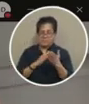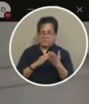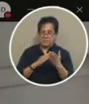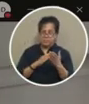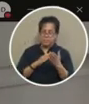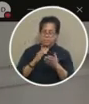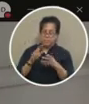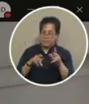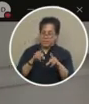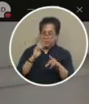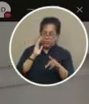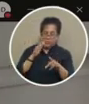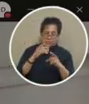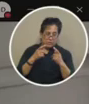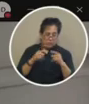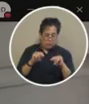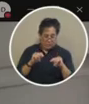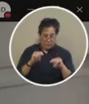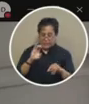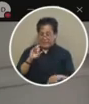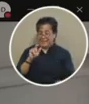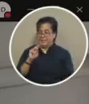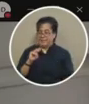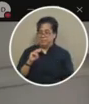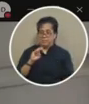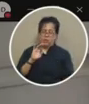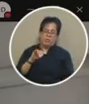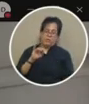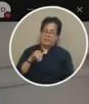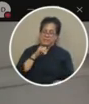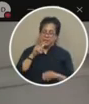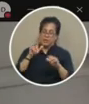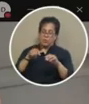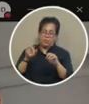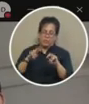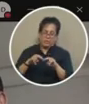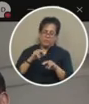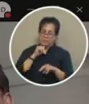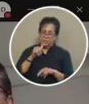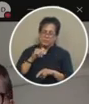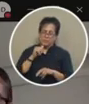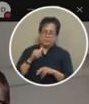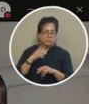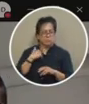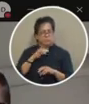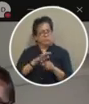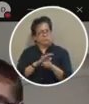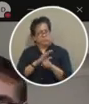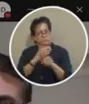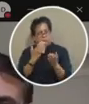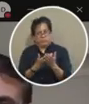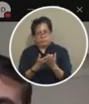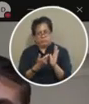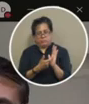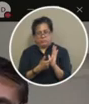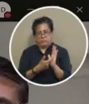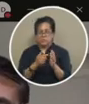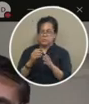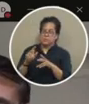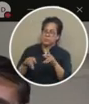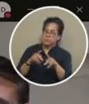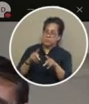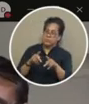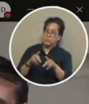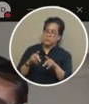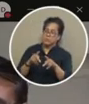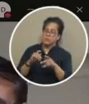faction who would try to claim that this is not the Lower Valley. I have significant proof. And folks who actually live in the Lower